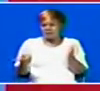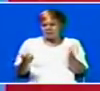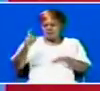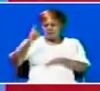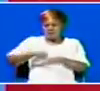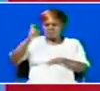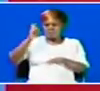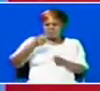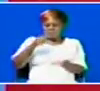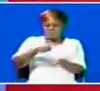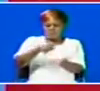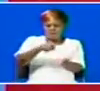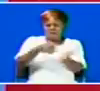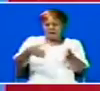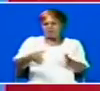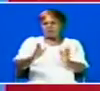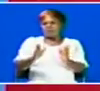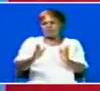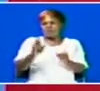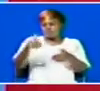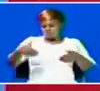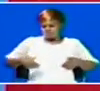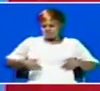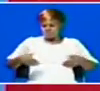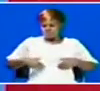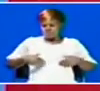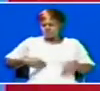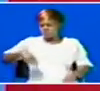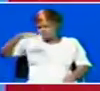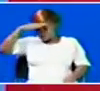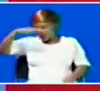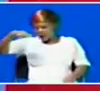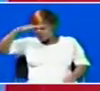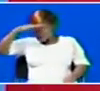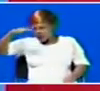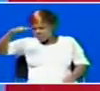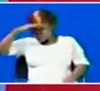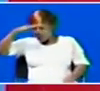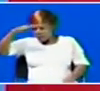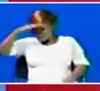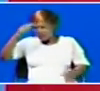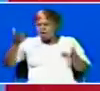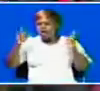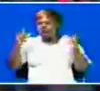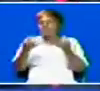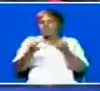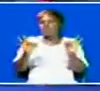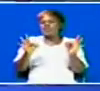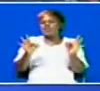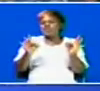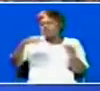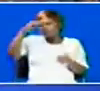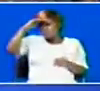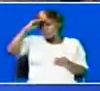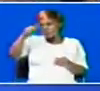Embu Mwea Highway. The residents, mostly the youth, pounced on the alcohol after word went round that there was free alcohol. They claimed